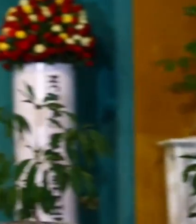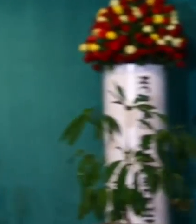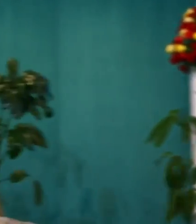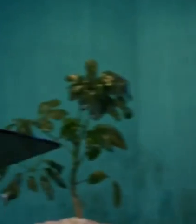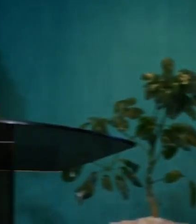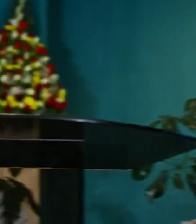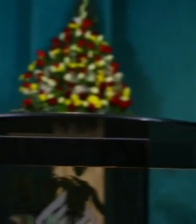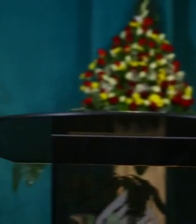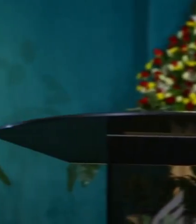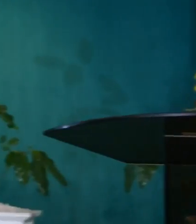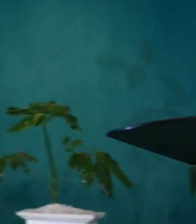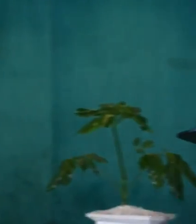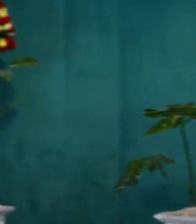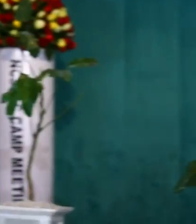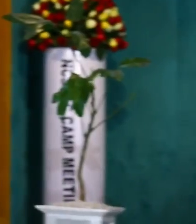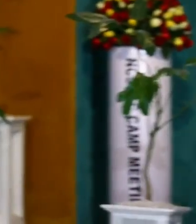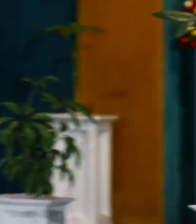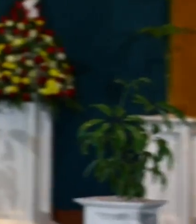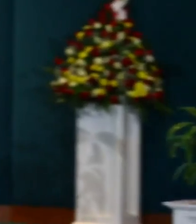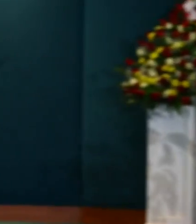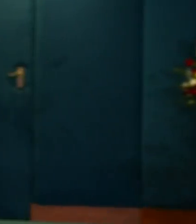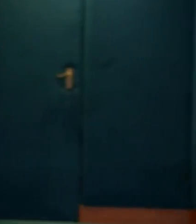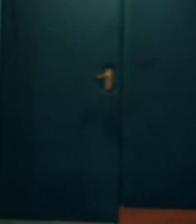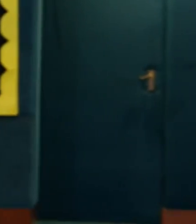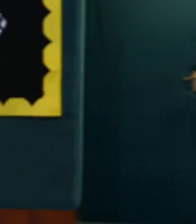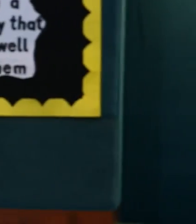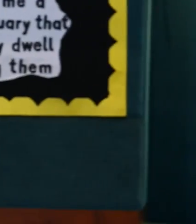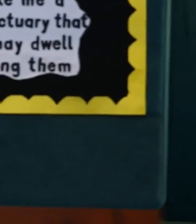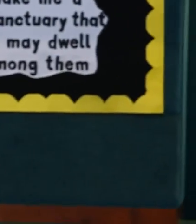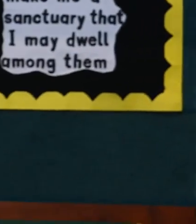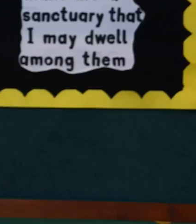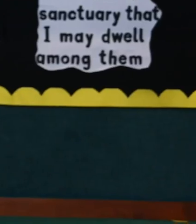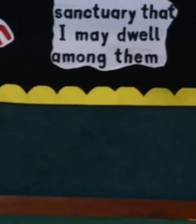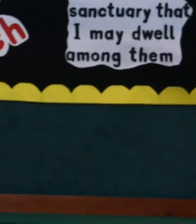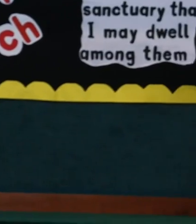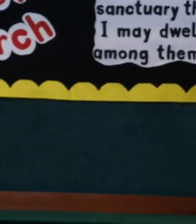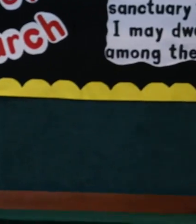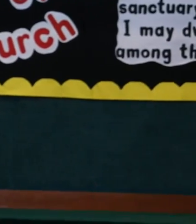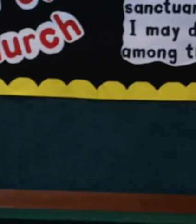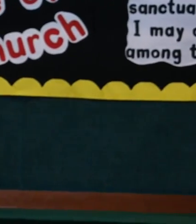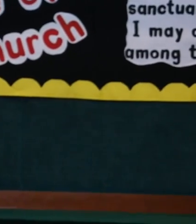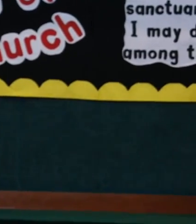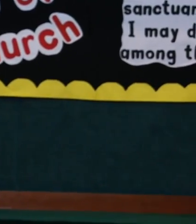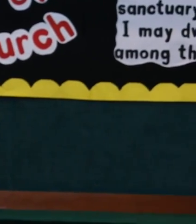too long down here. I'm going home to be with the Lord. I will be in the number.